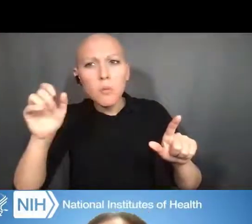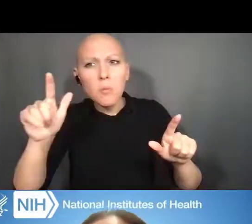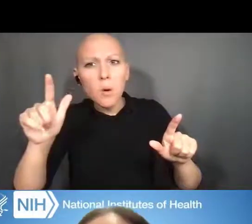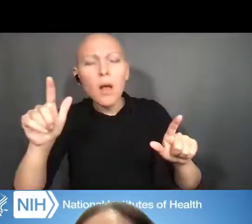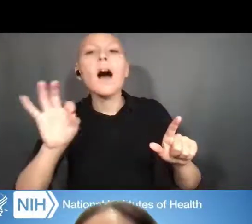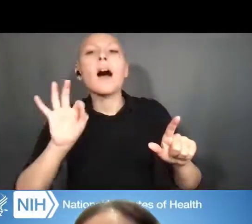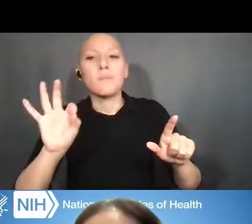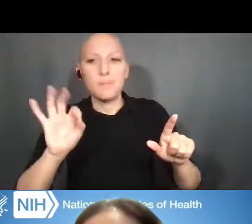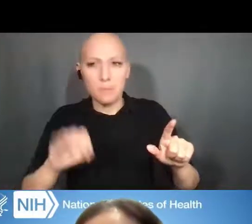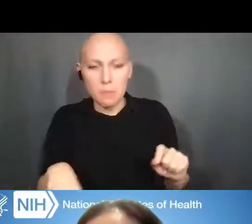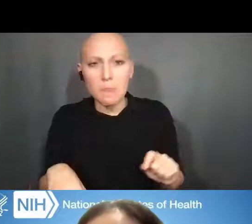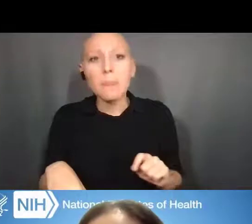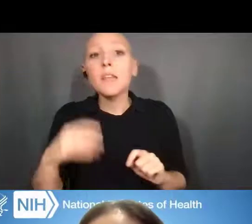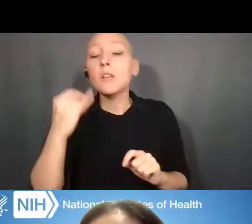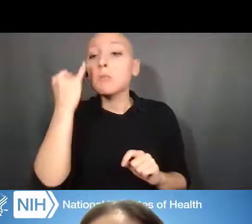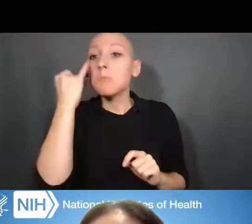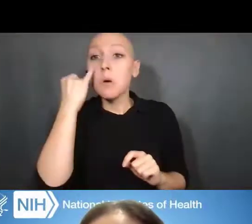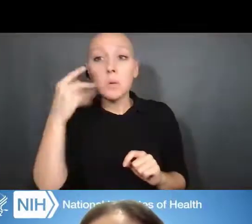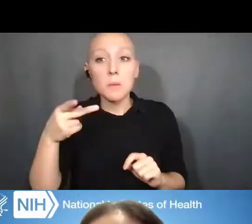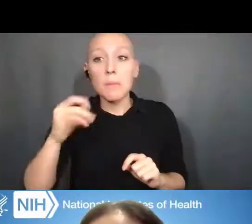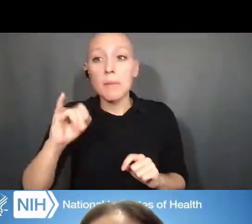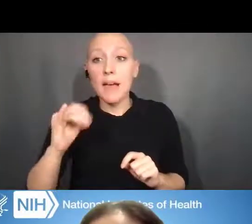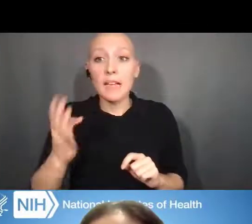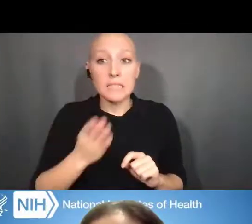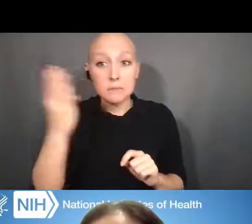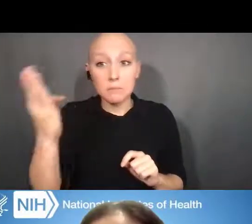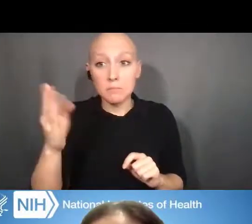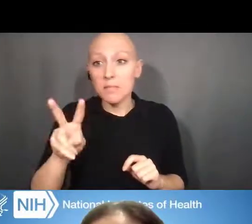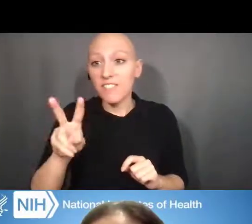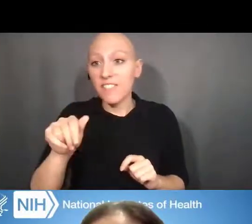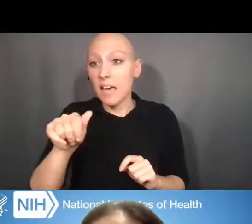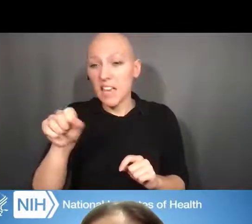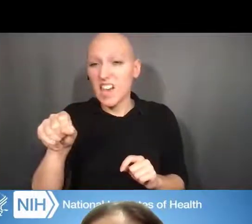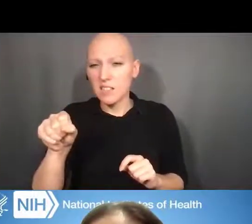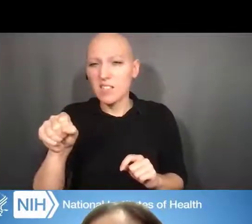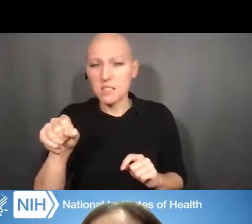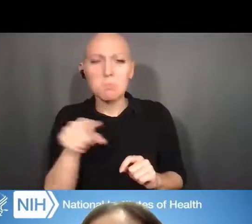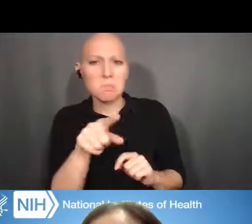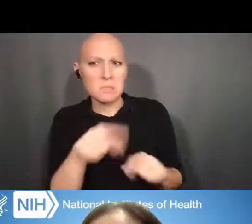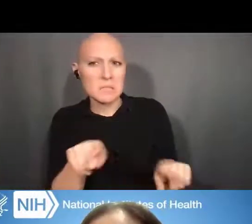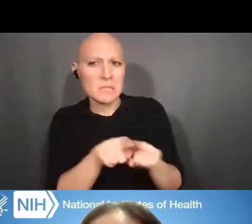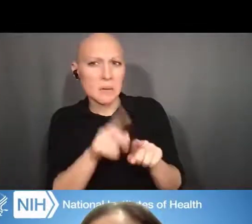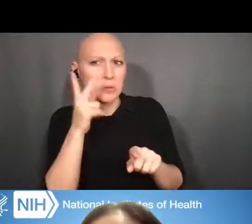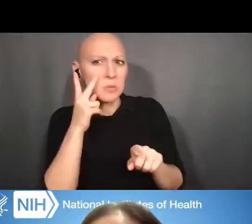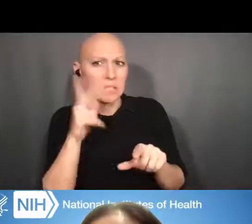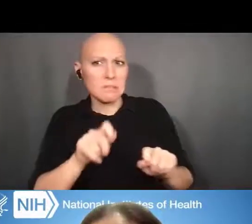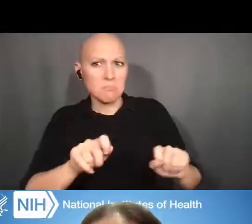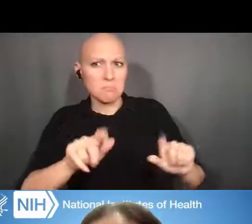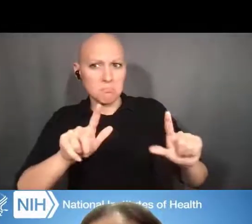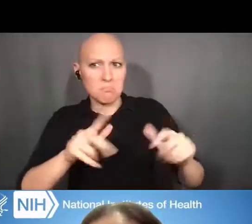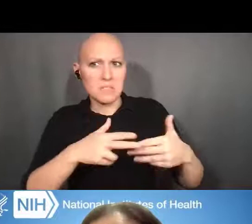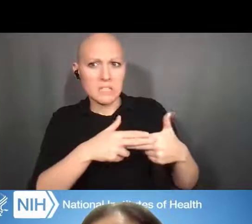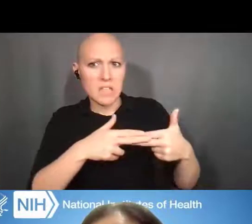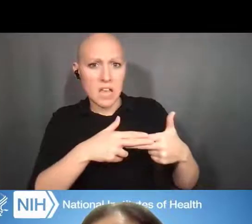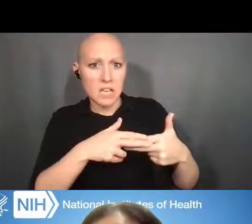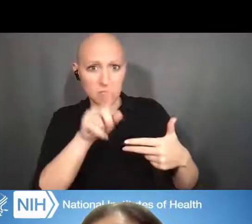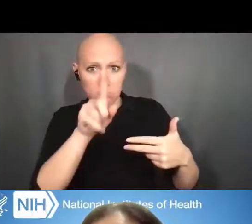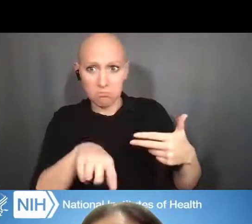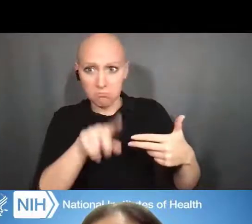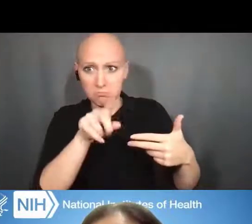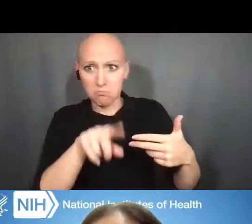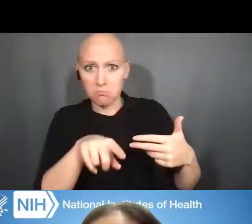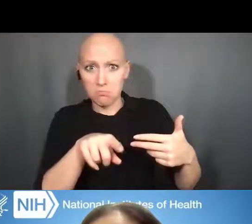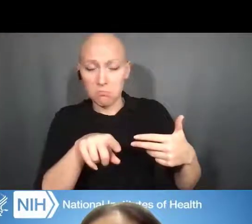there. If a PI submitted a VAS as noted on this slide, would you think it's acceptable as